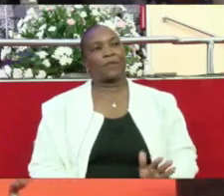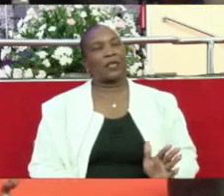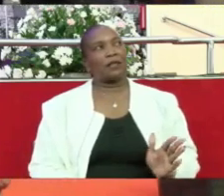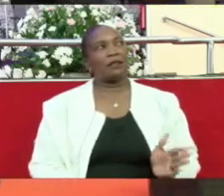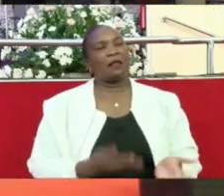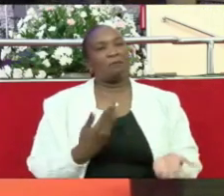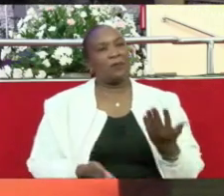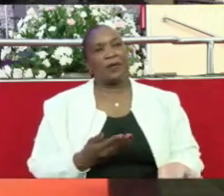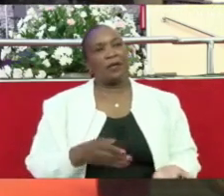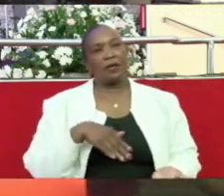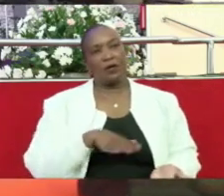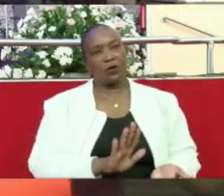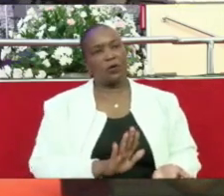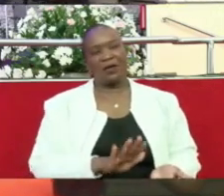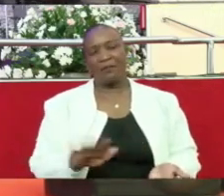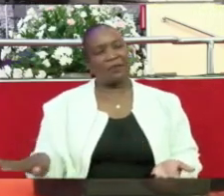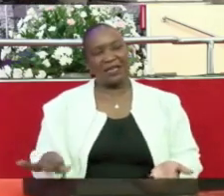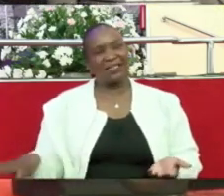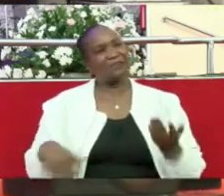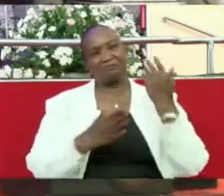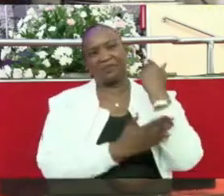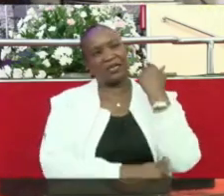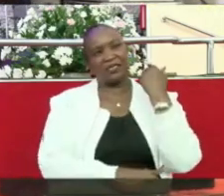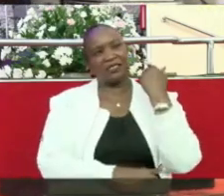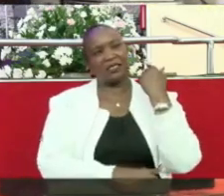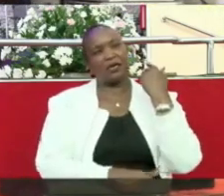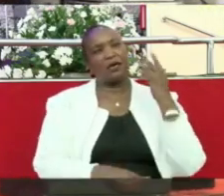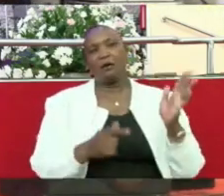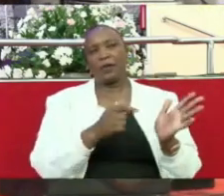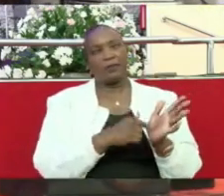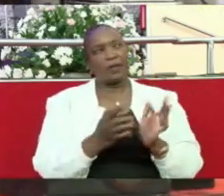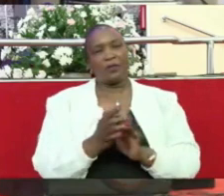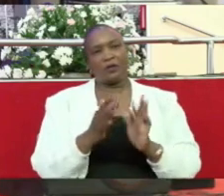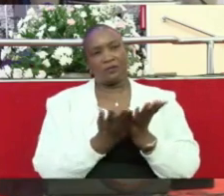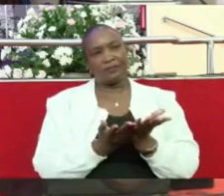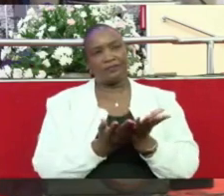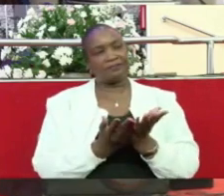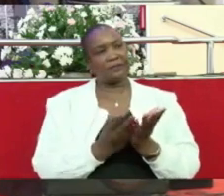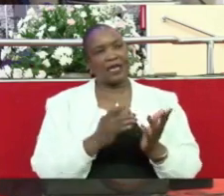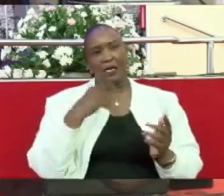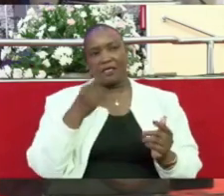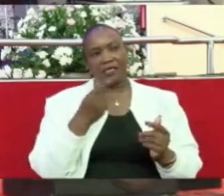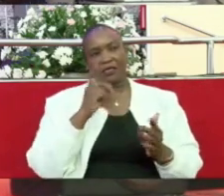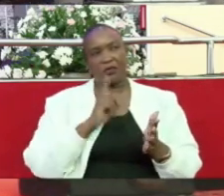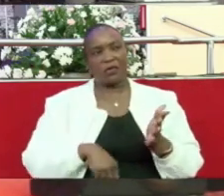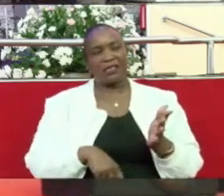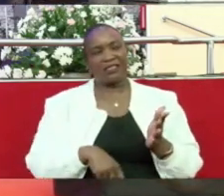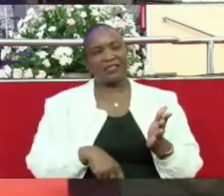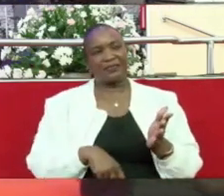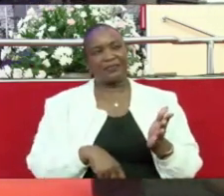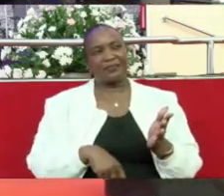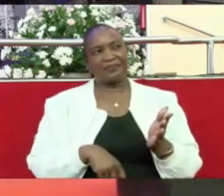unajiwazia katika hali ambayo uko ndani. The Bible is telling us that though we walk in the flesh. Biblia inatuambia japokuwa tunatembea katika mwili